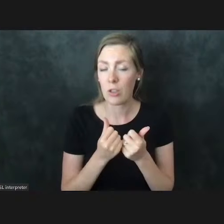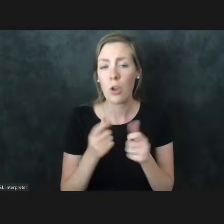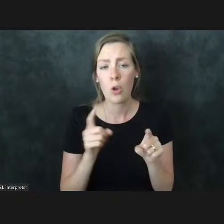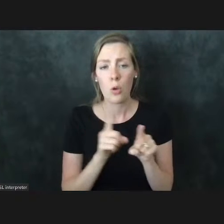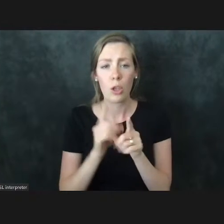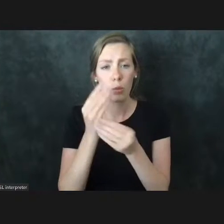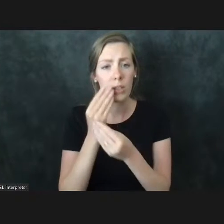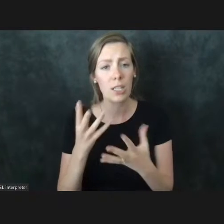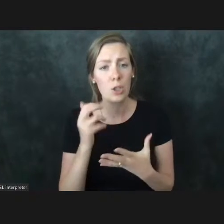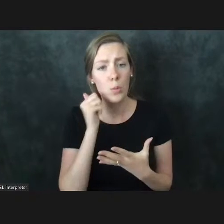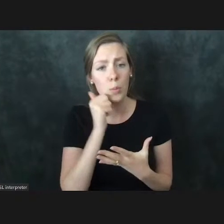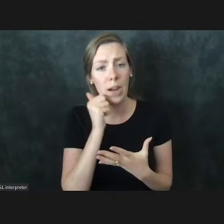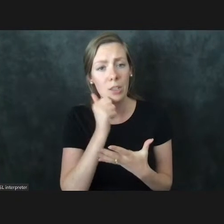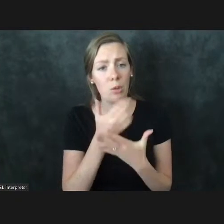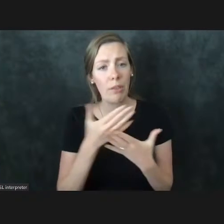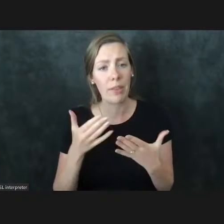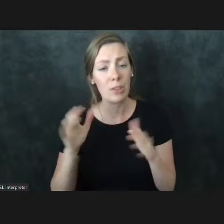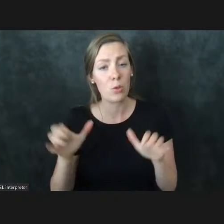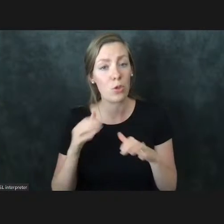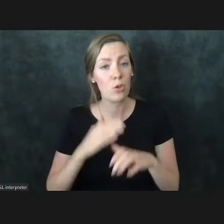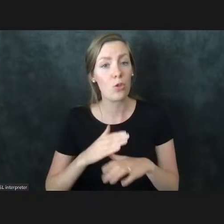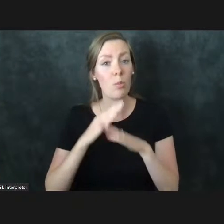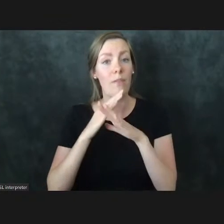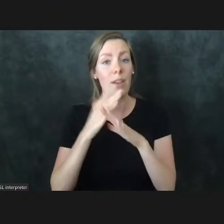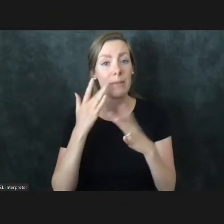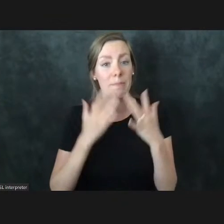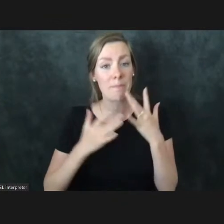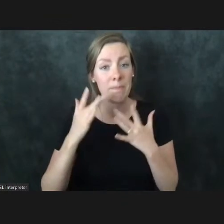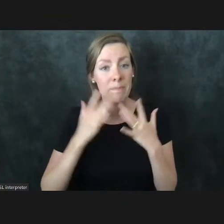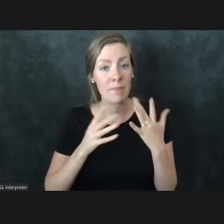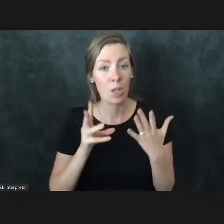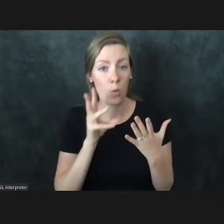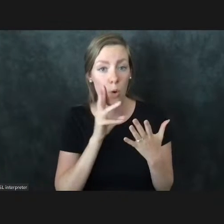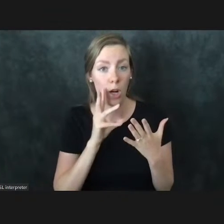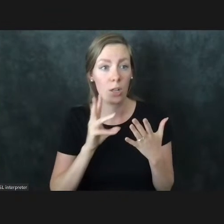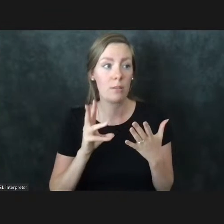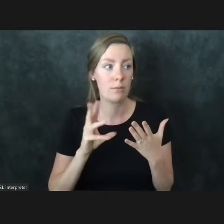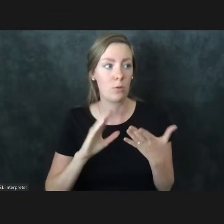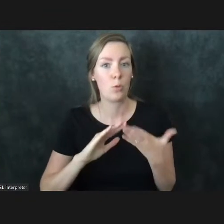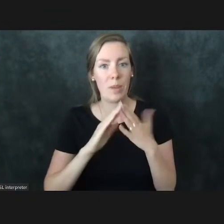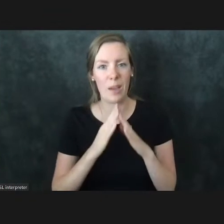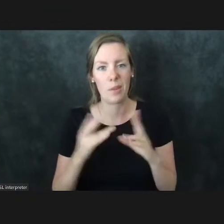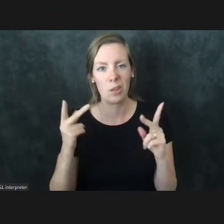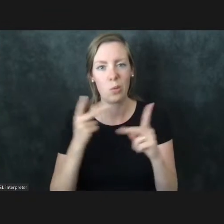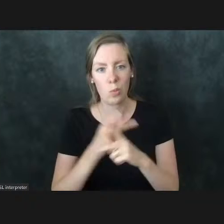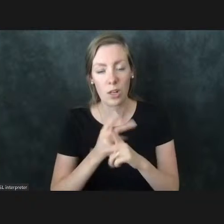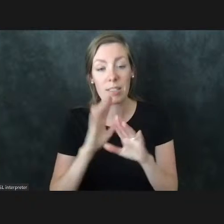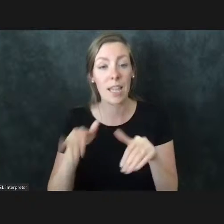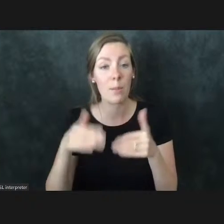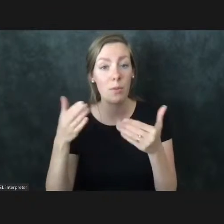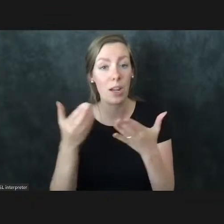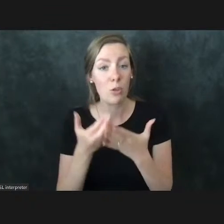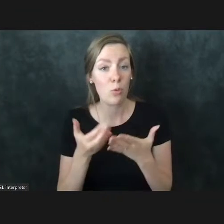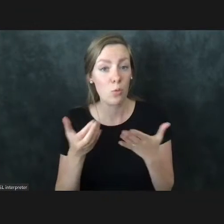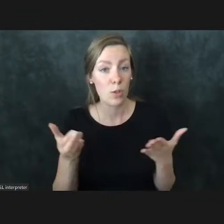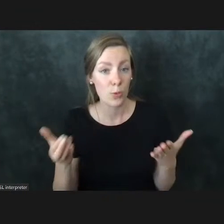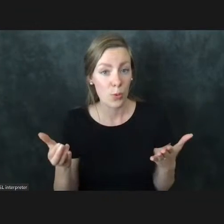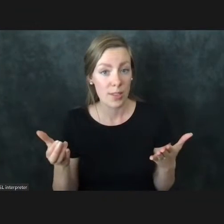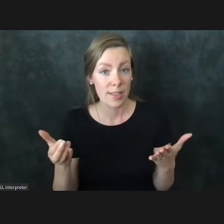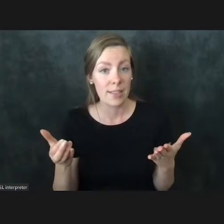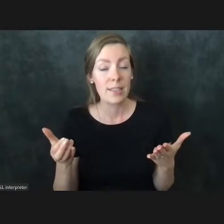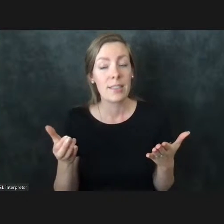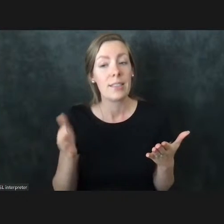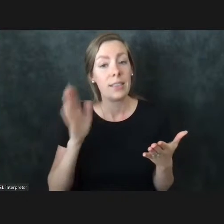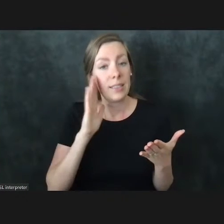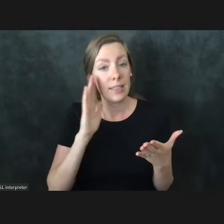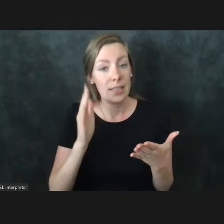the things that you can do to prevent our water shortage from becoming even worse, and provide you with some resources that will